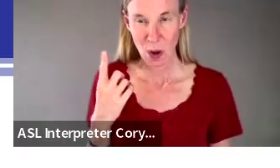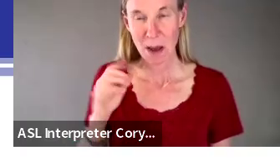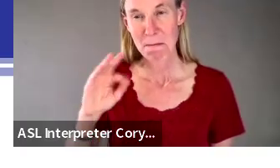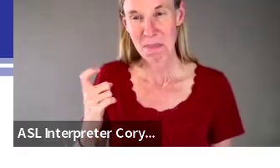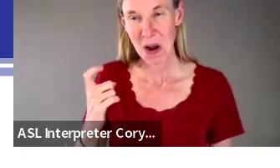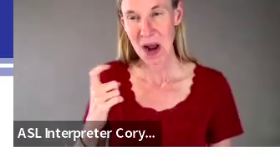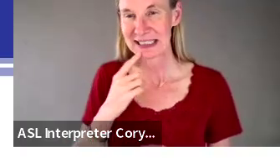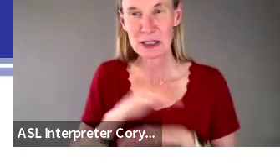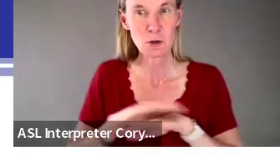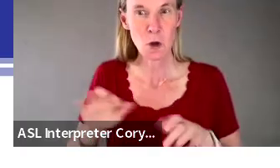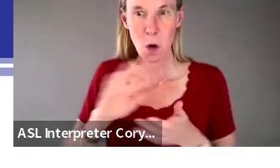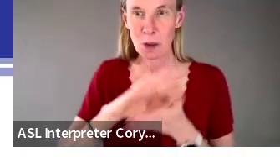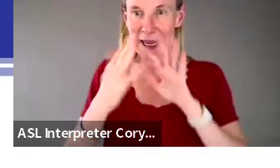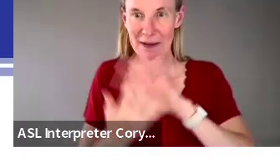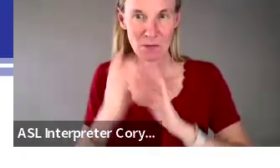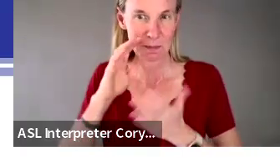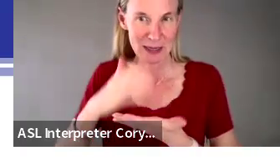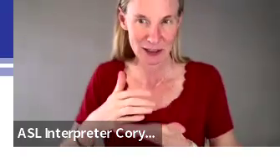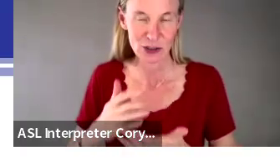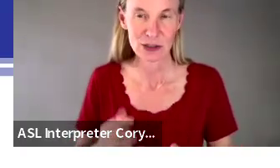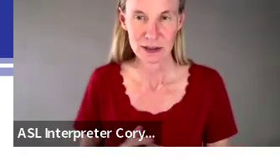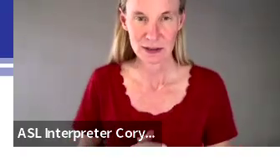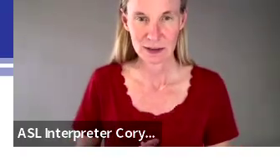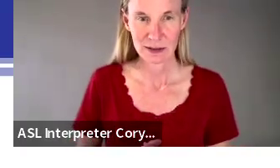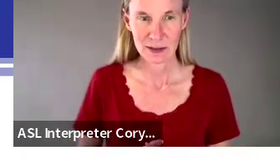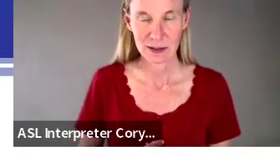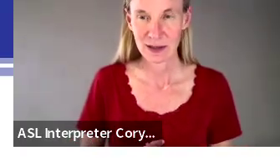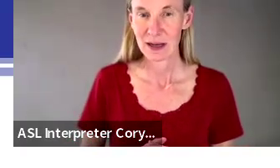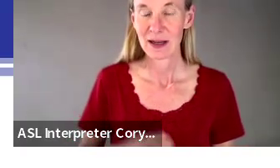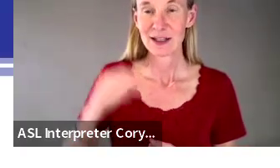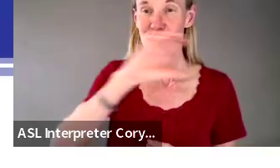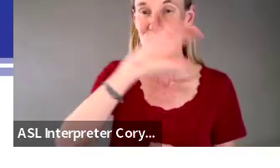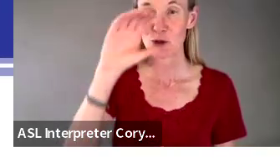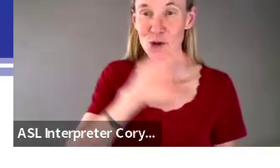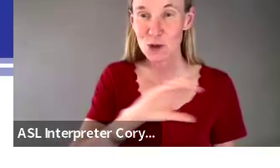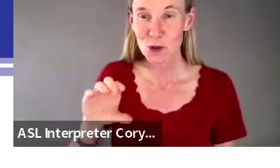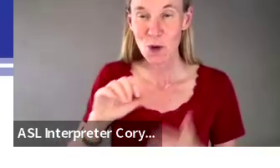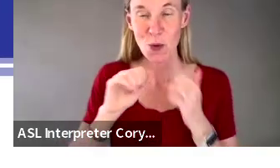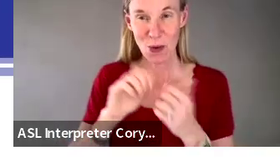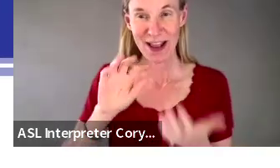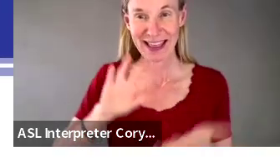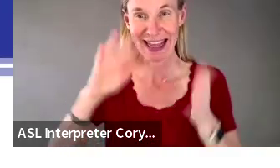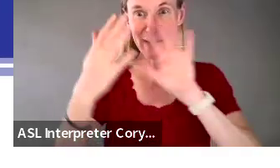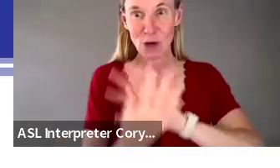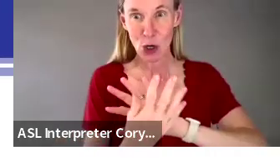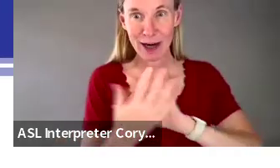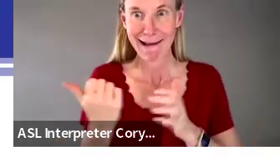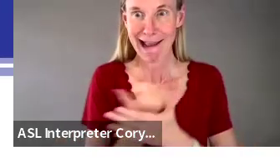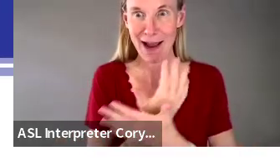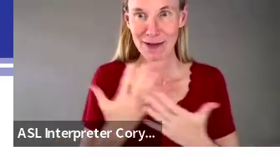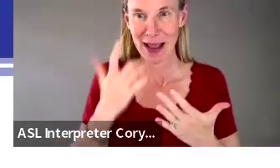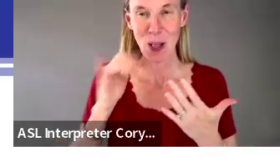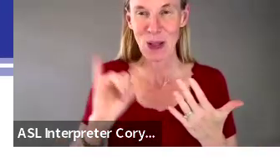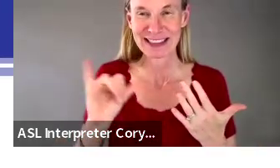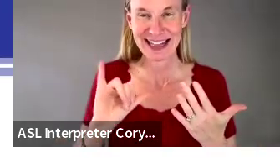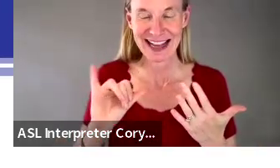pictures. Just to keep that in mind, because even being on Zoom with invert, everything looks really like a negative in